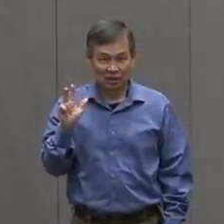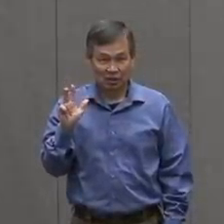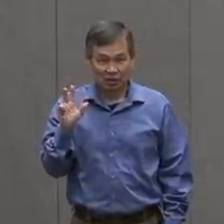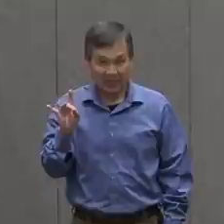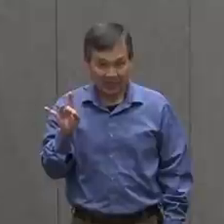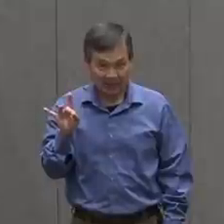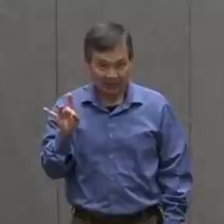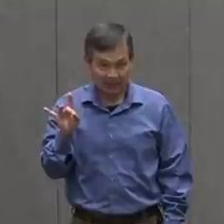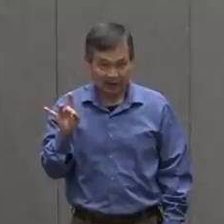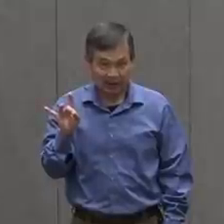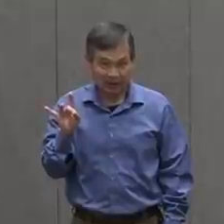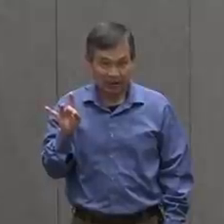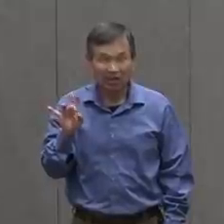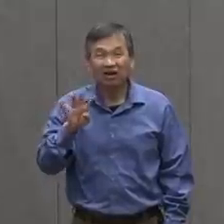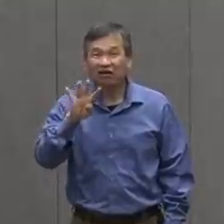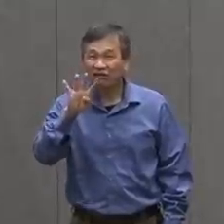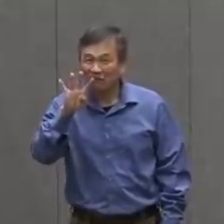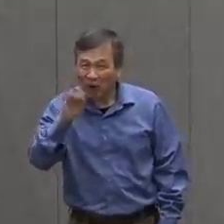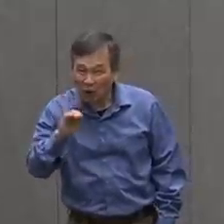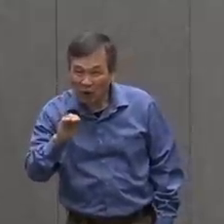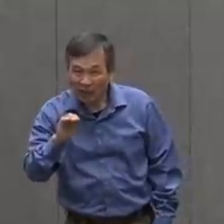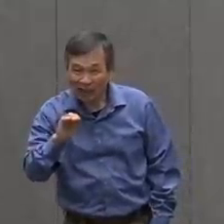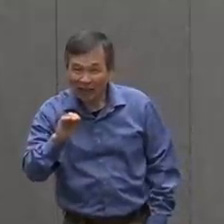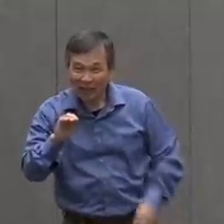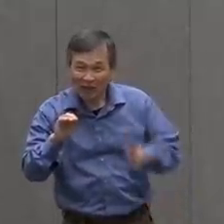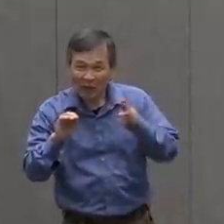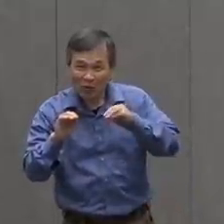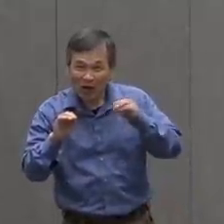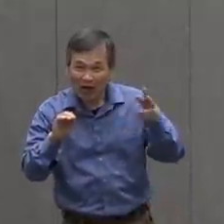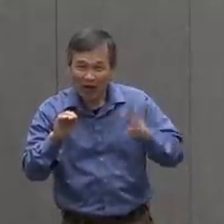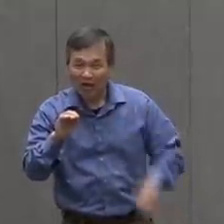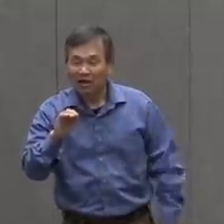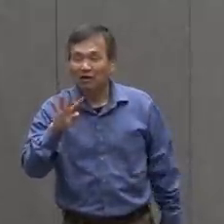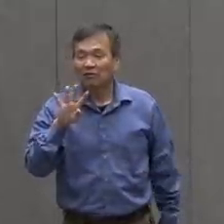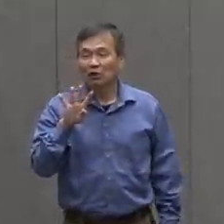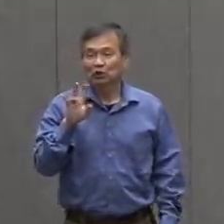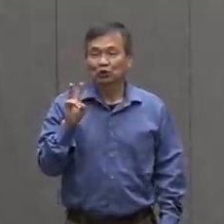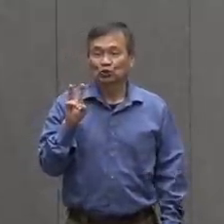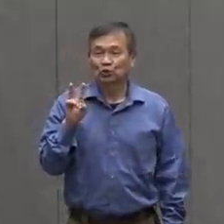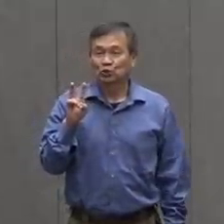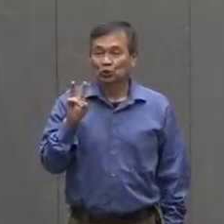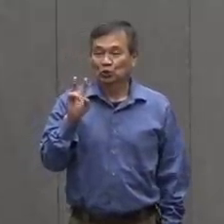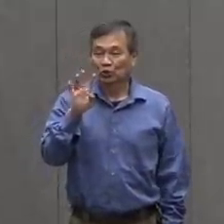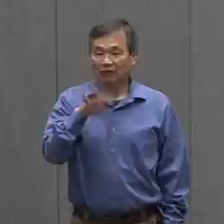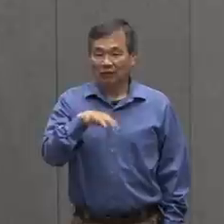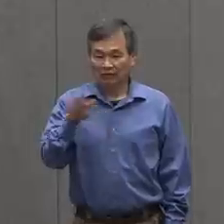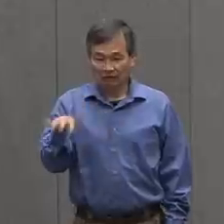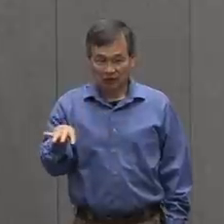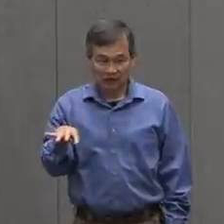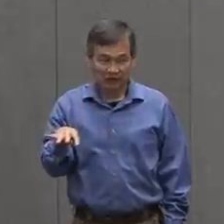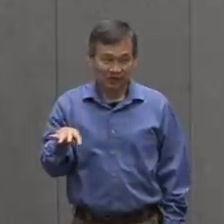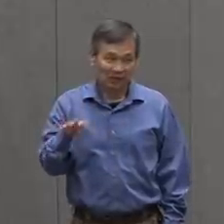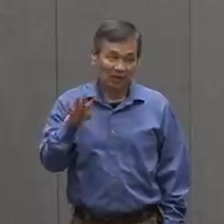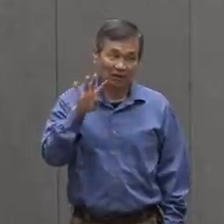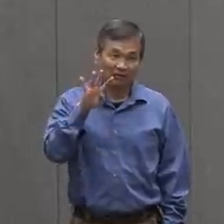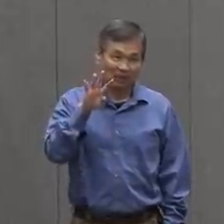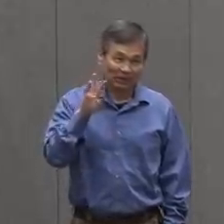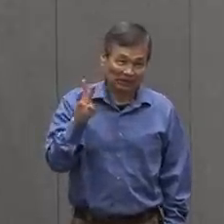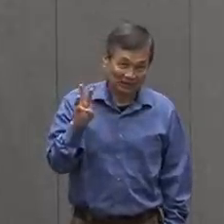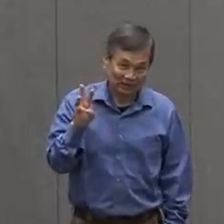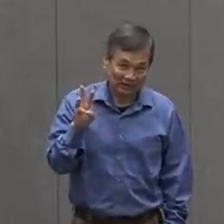38, 40, wow, 42, 44, 46,